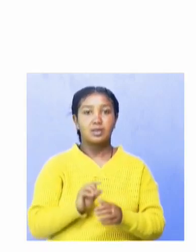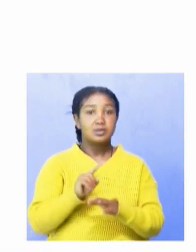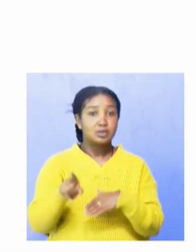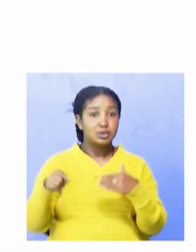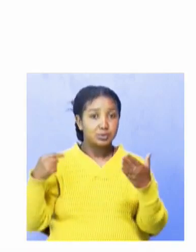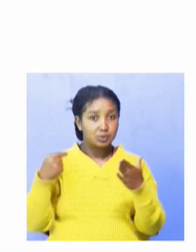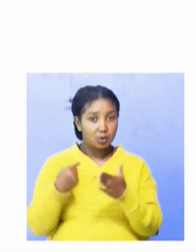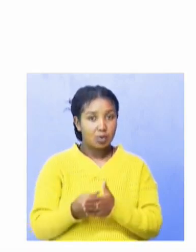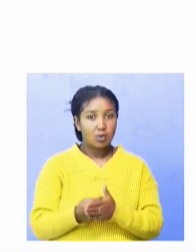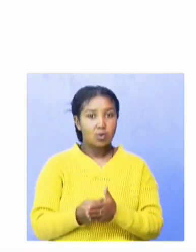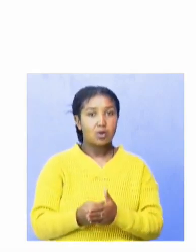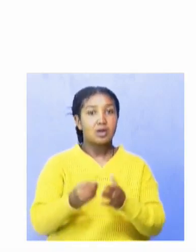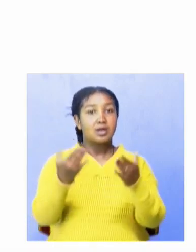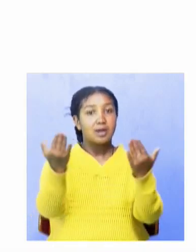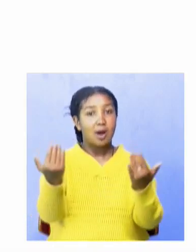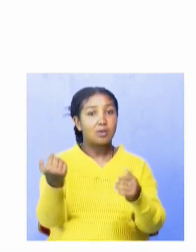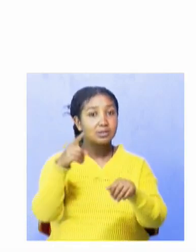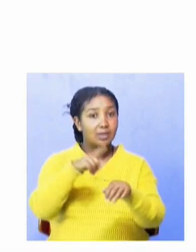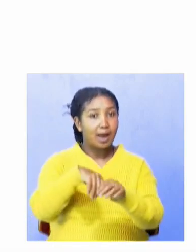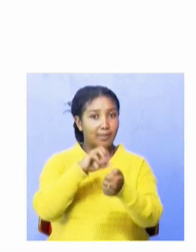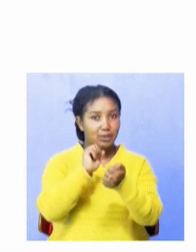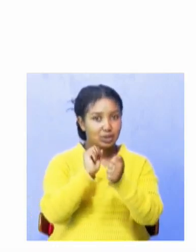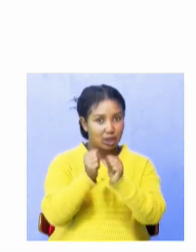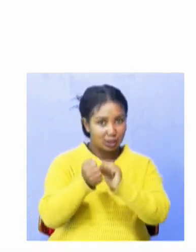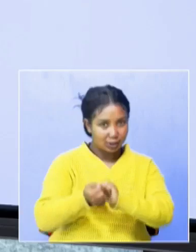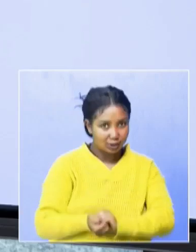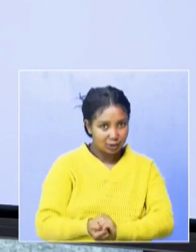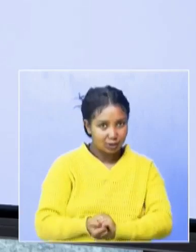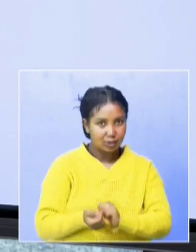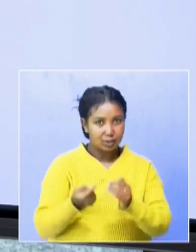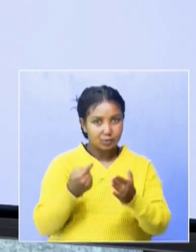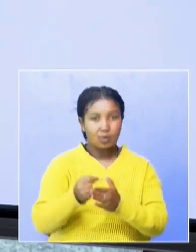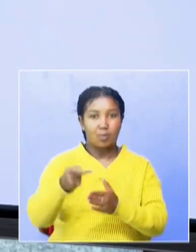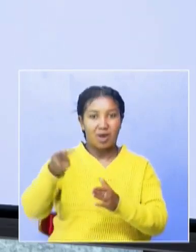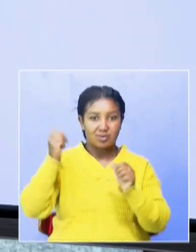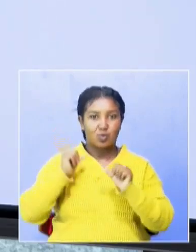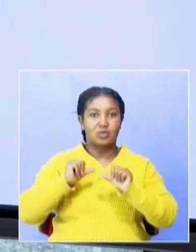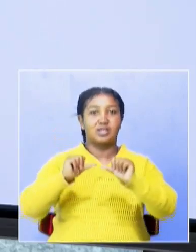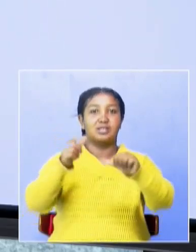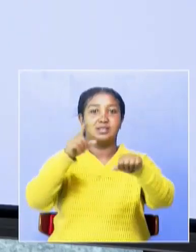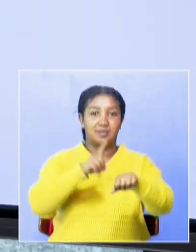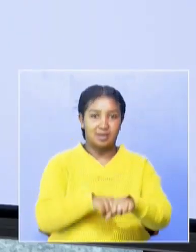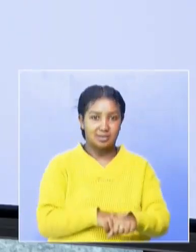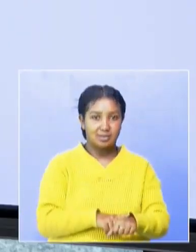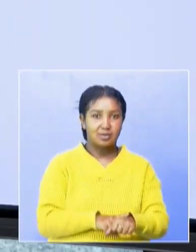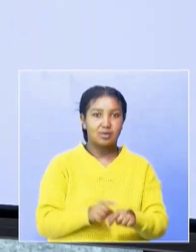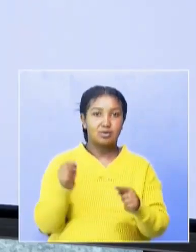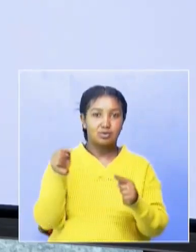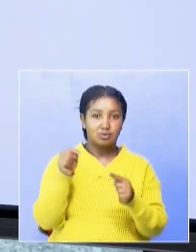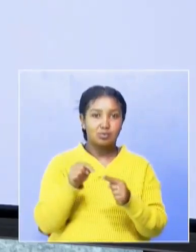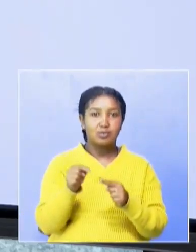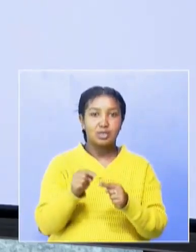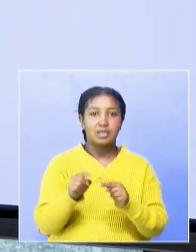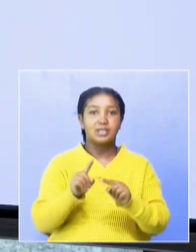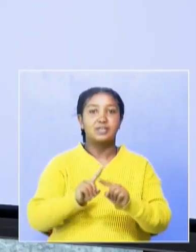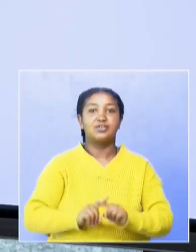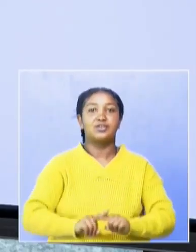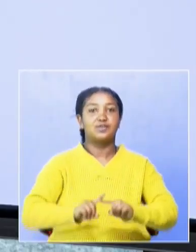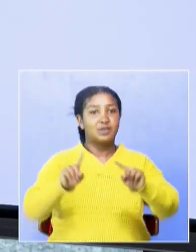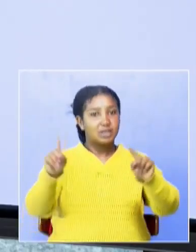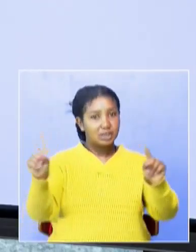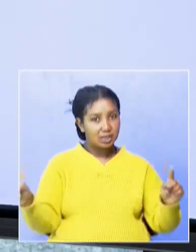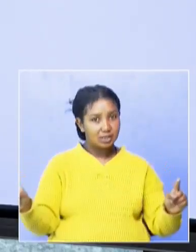So, now it is time to change this one into past continuous tense to